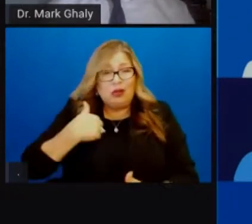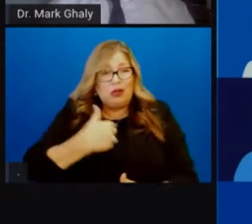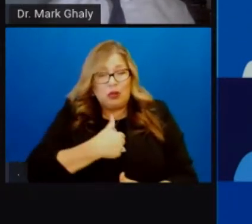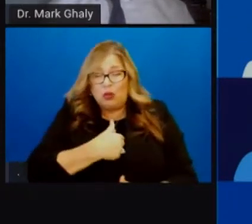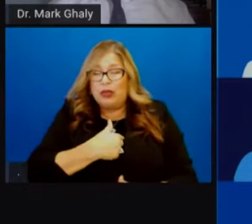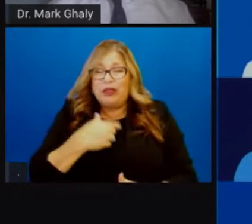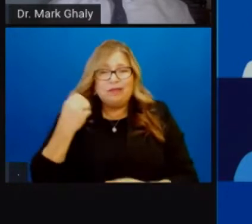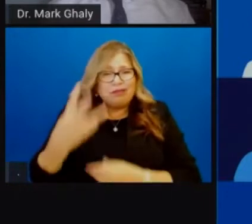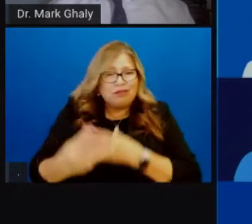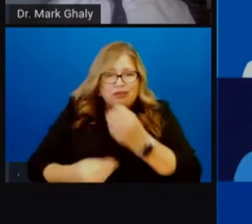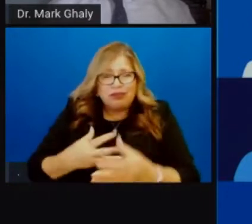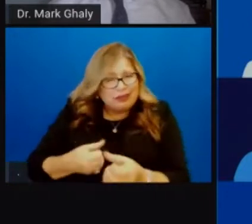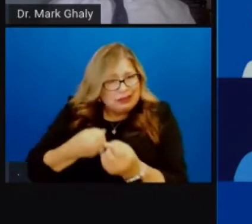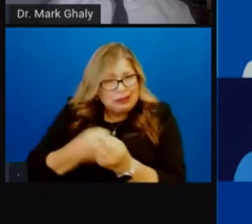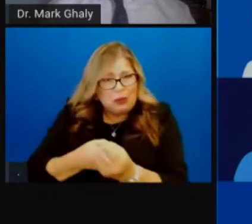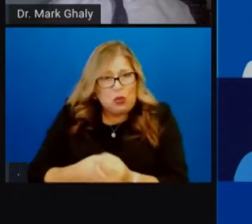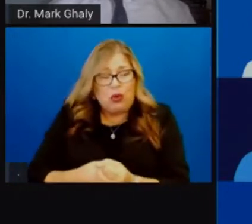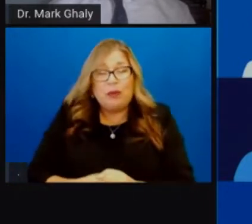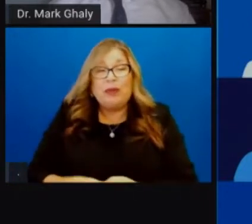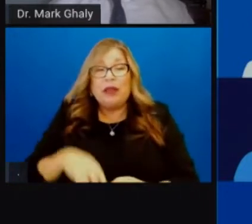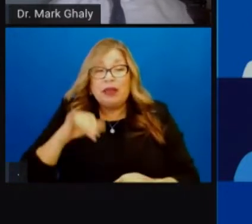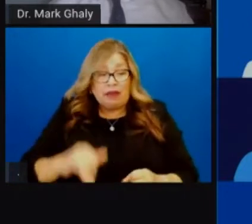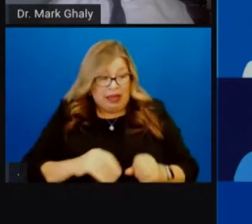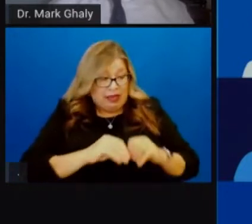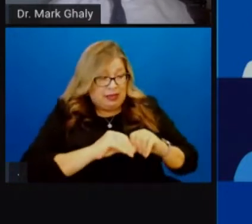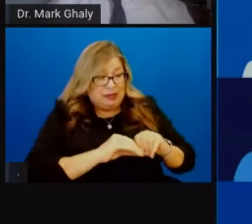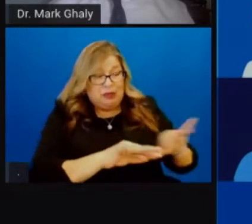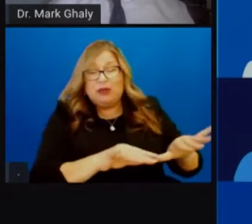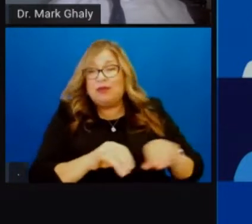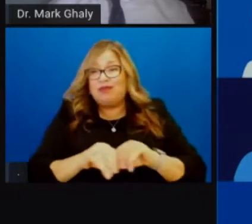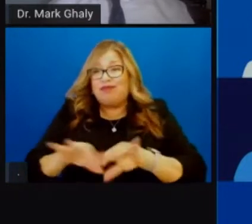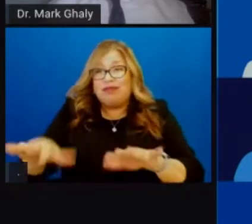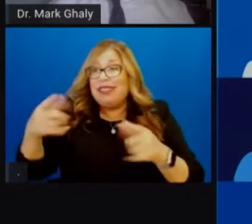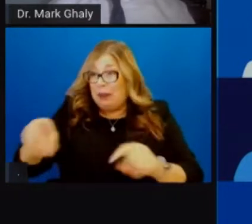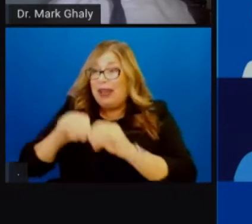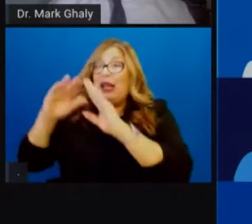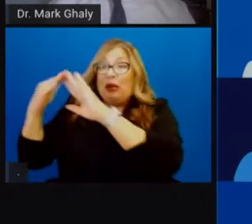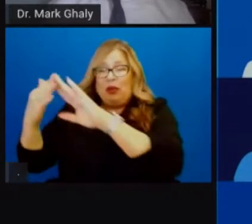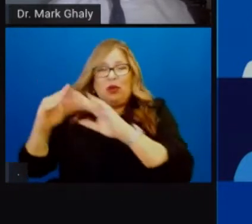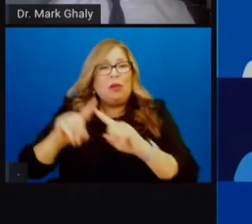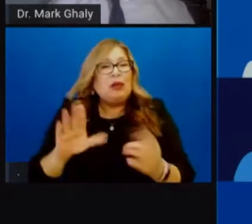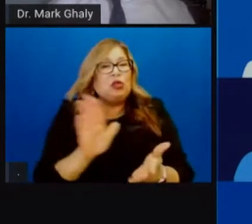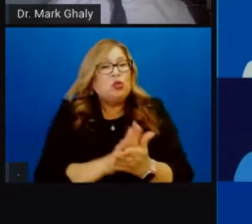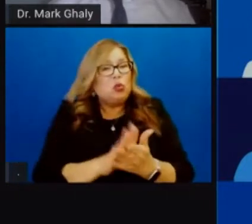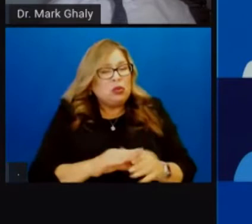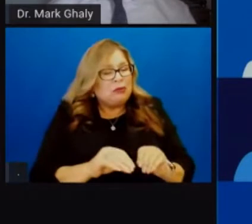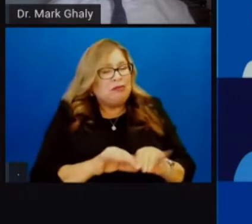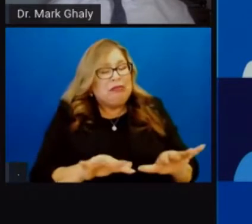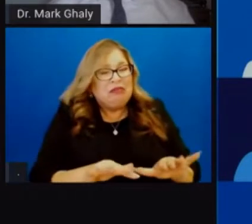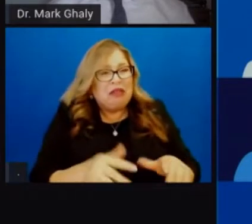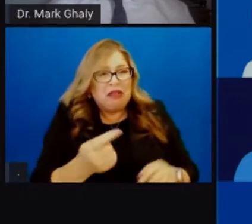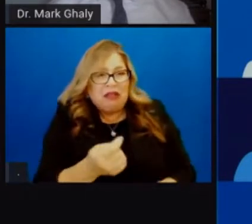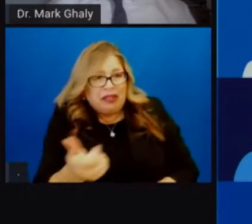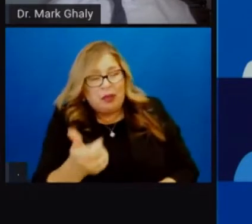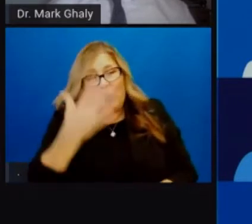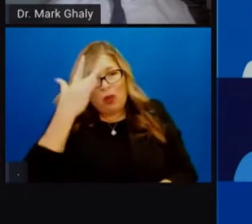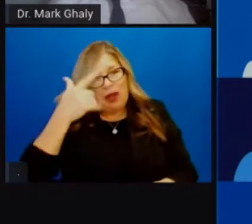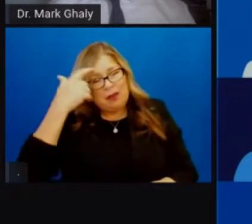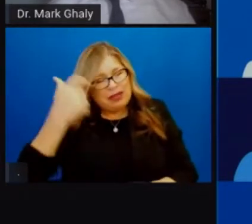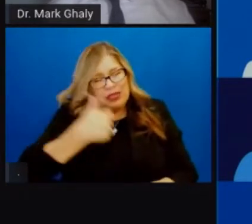is happening in communities, not schools, because of these mitigation approaches. On top of that, the really thoughtful hard work